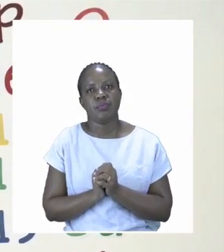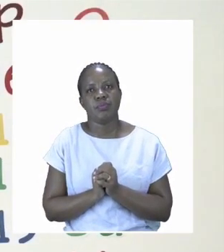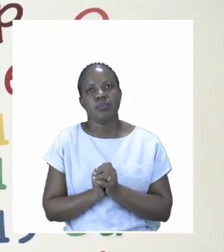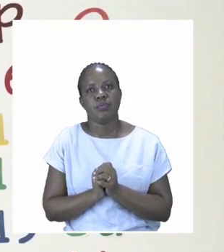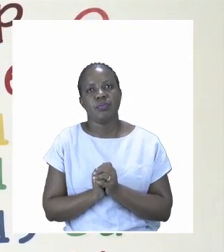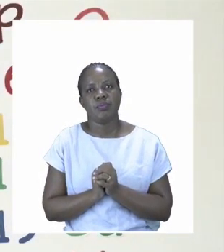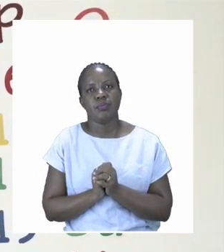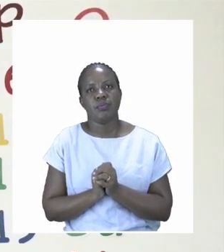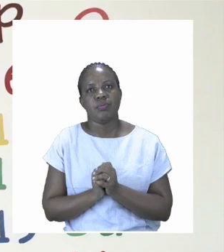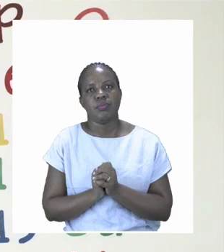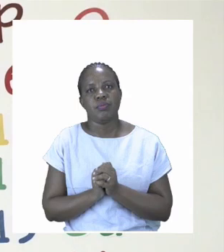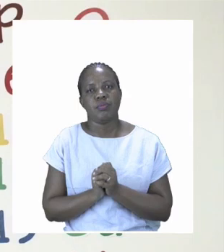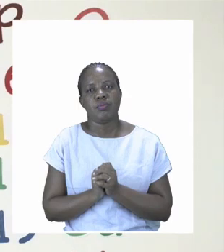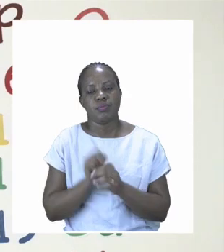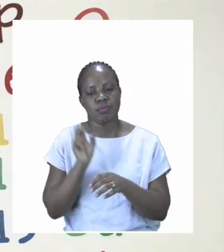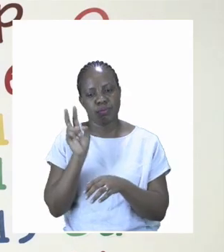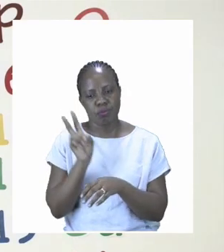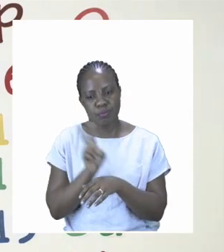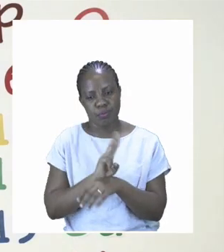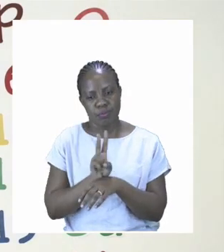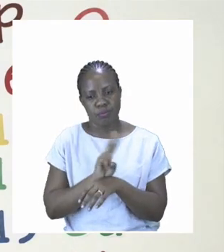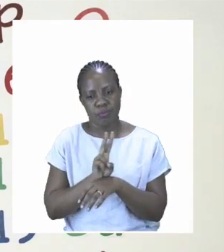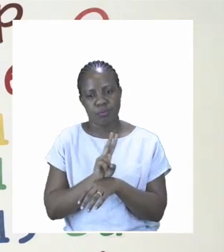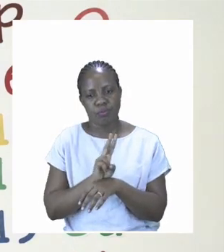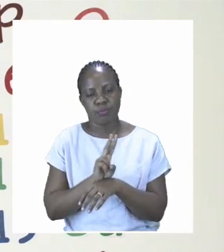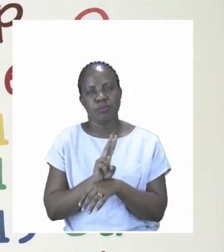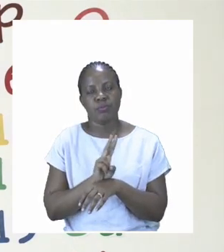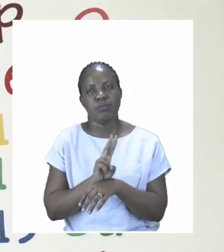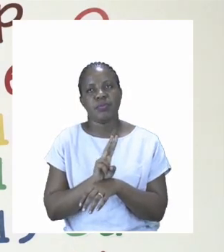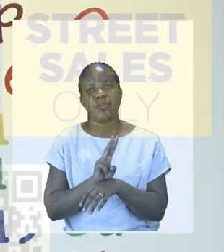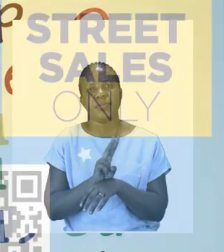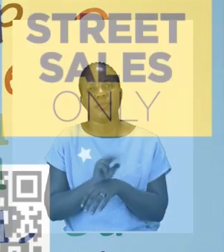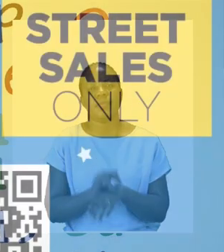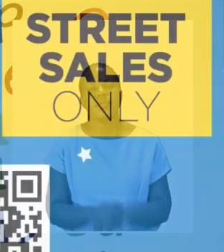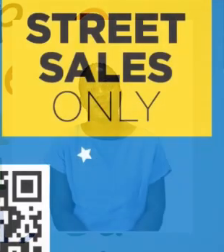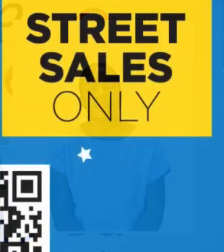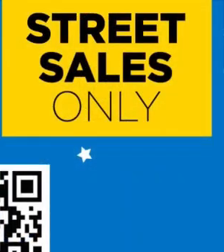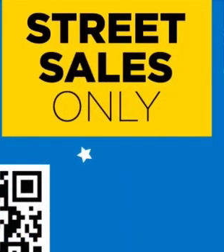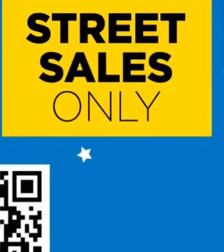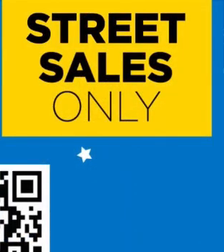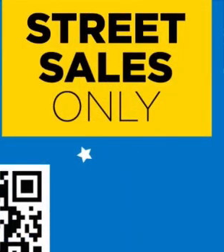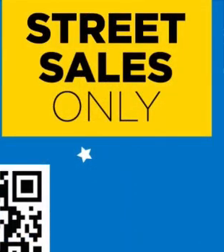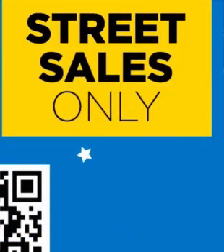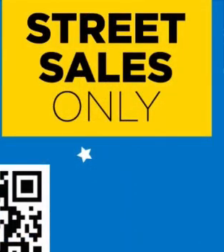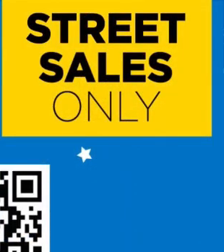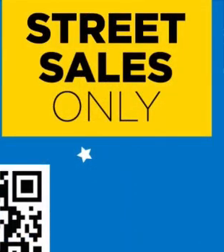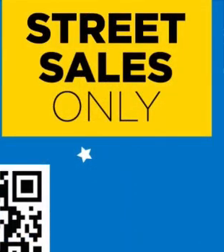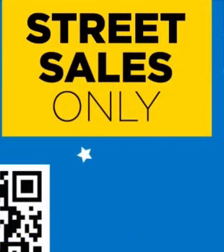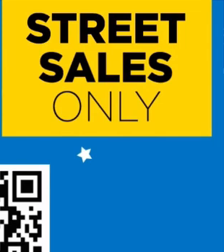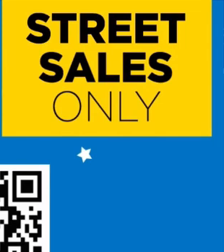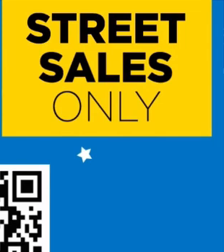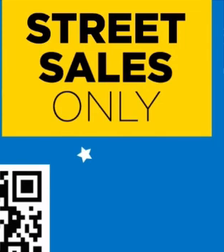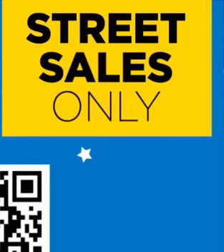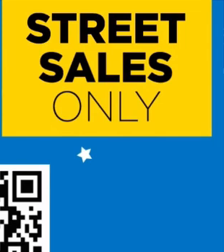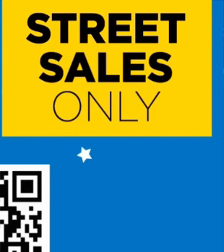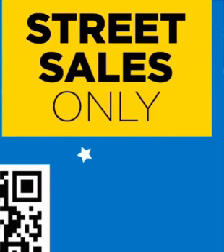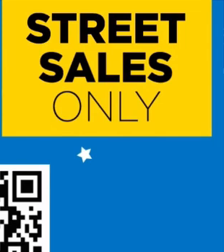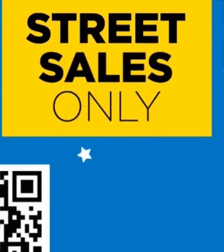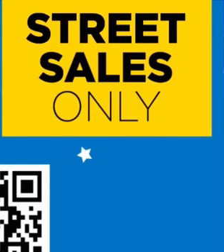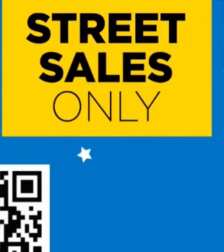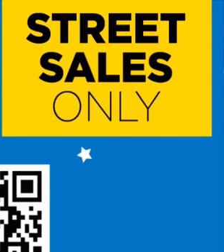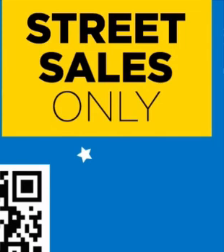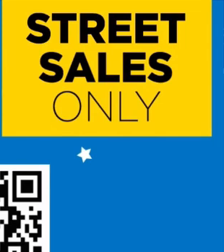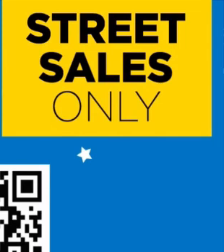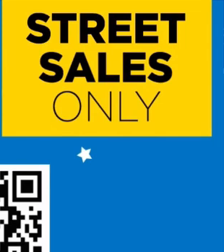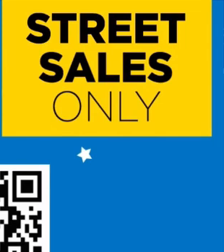fun. We'll be back after this commercial break. Follow us on My Zone Facebook Active Kids to watch